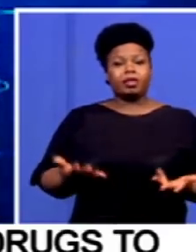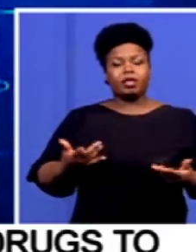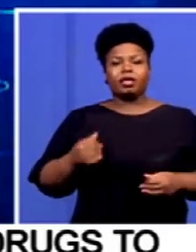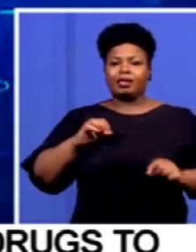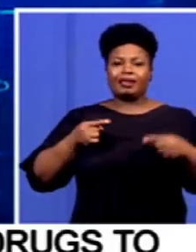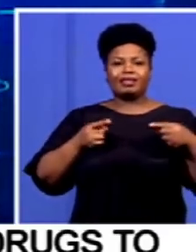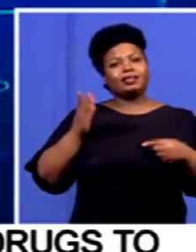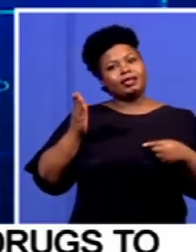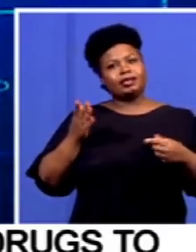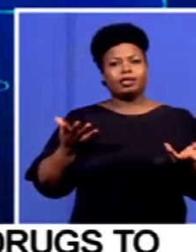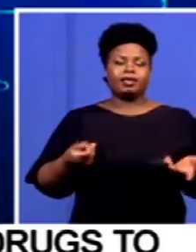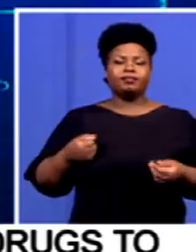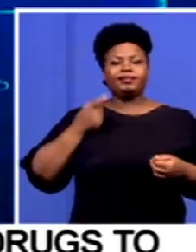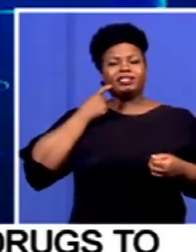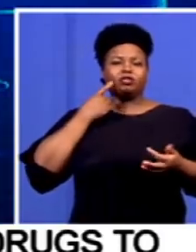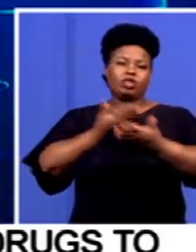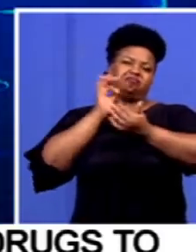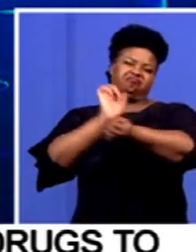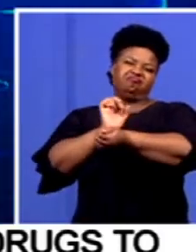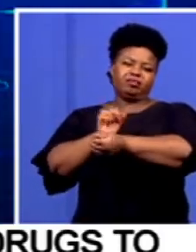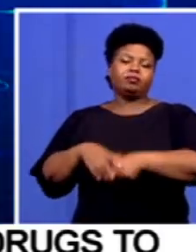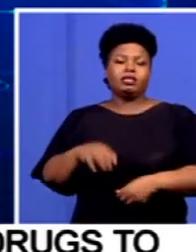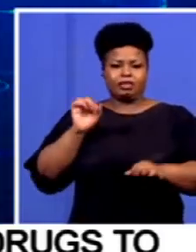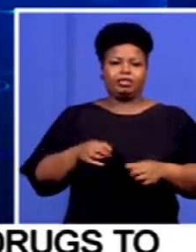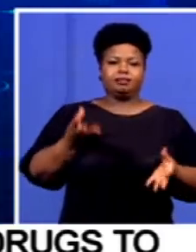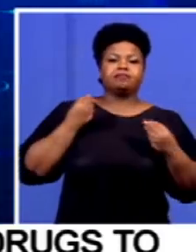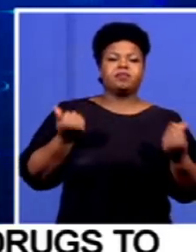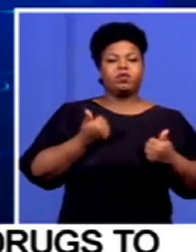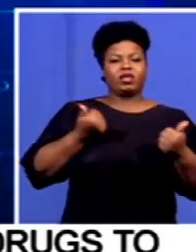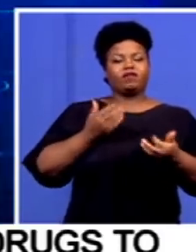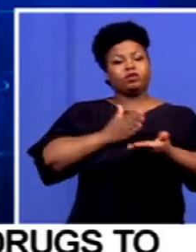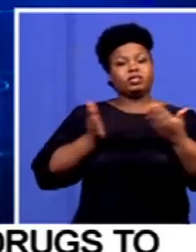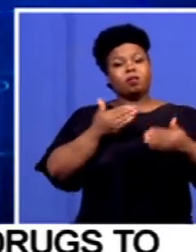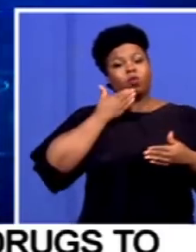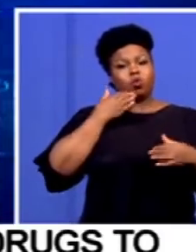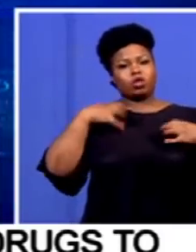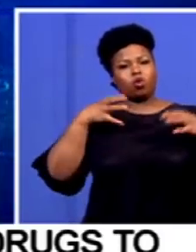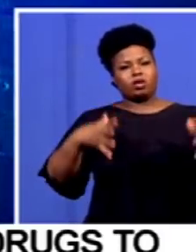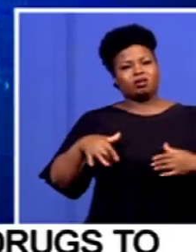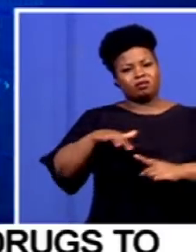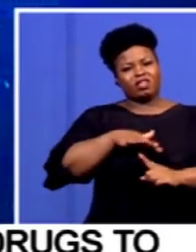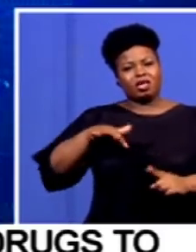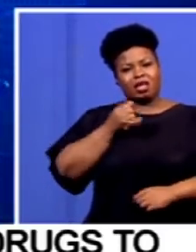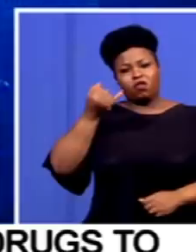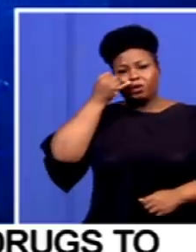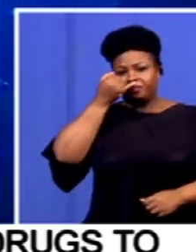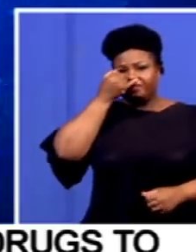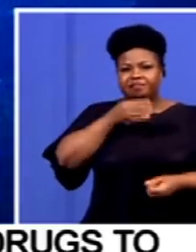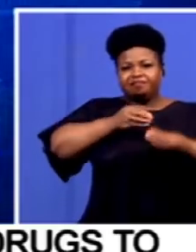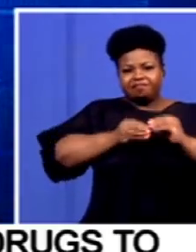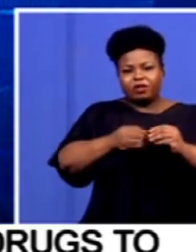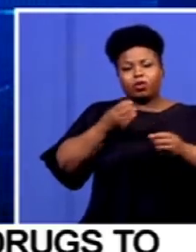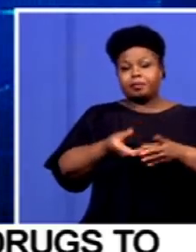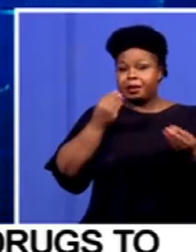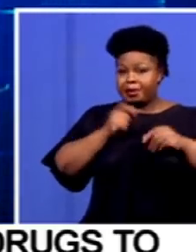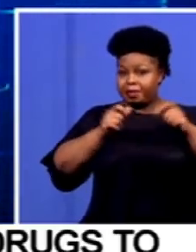them, then we are able to secure convictions. And we have secured convictions in almost all of those cases where we found people